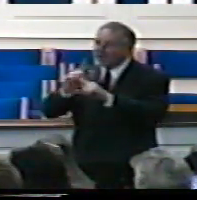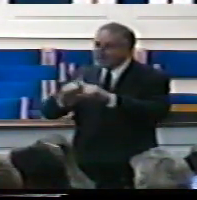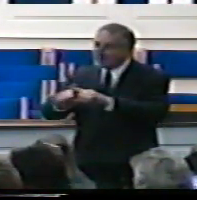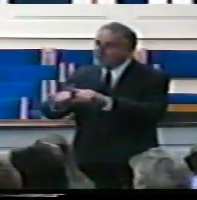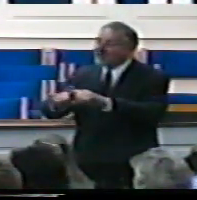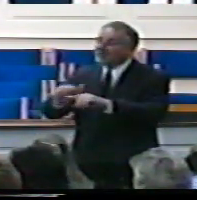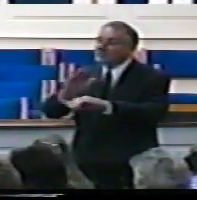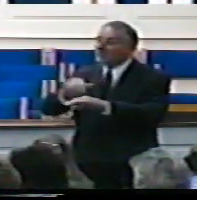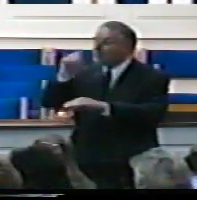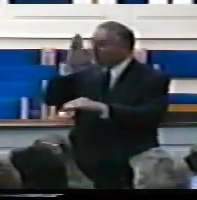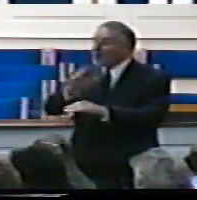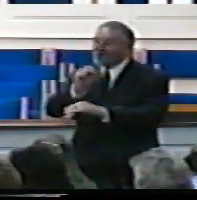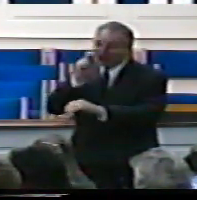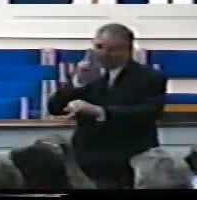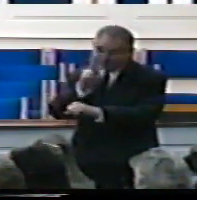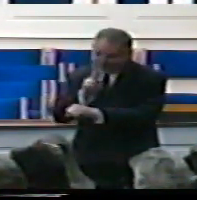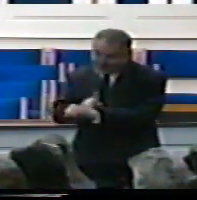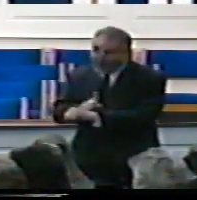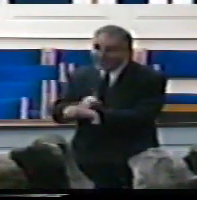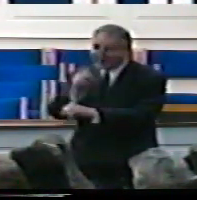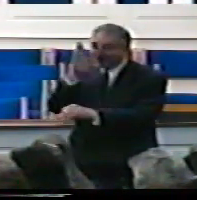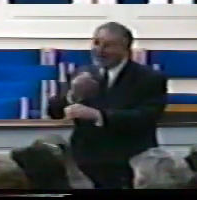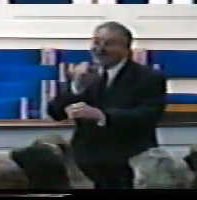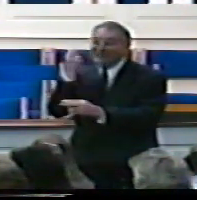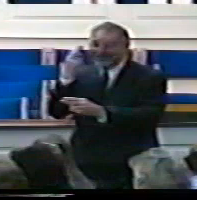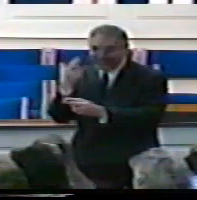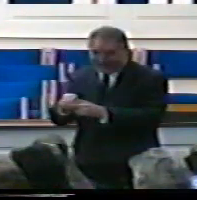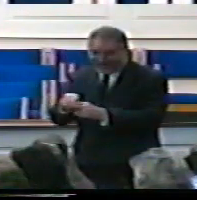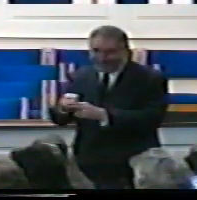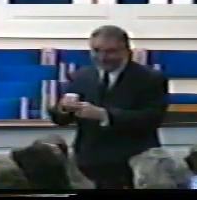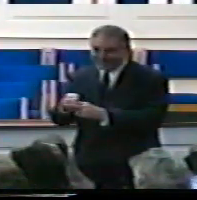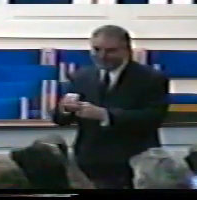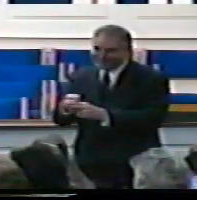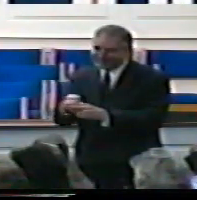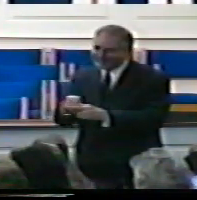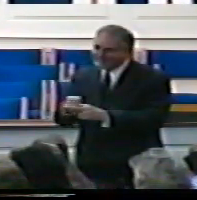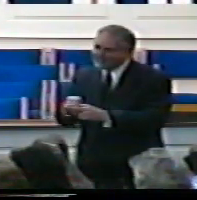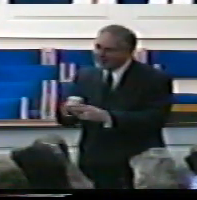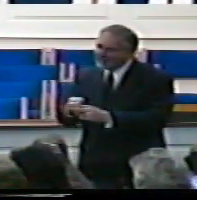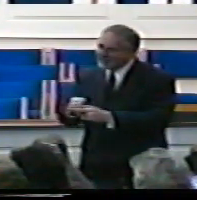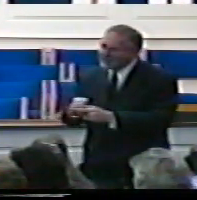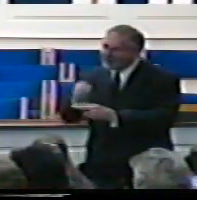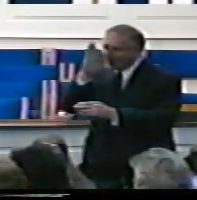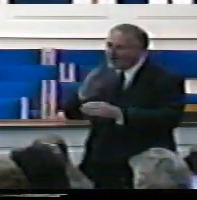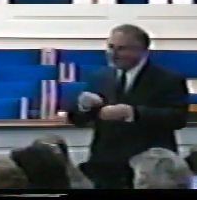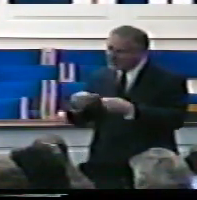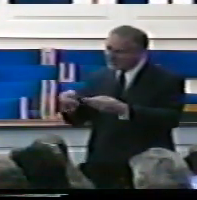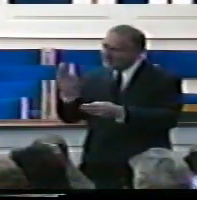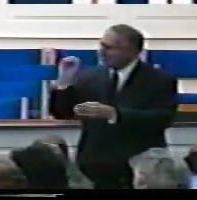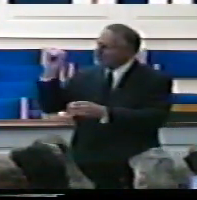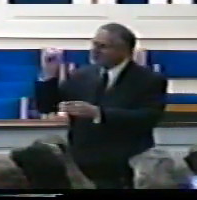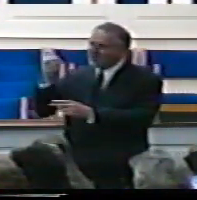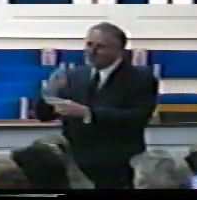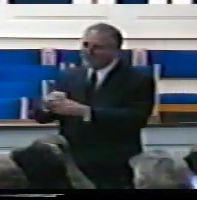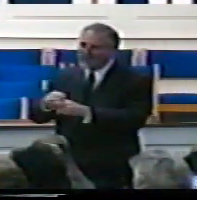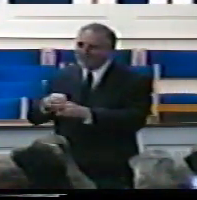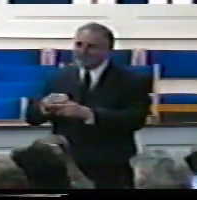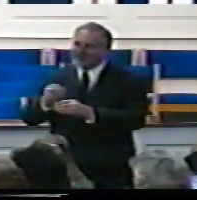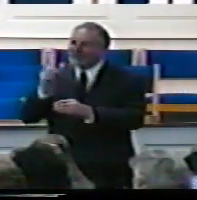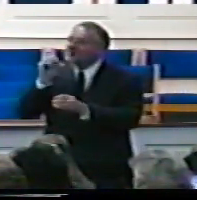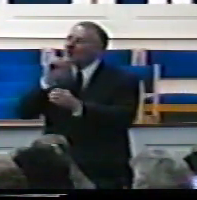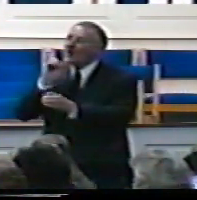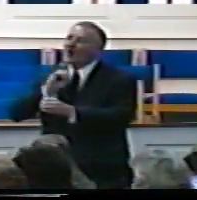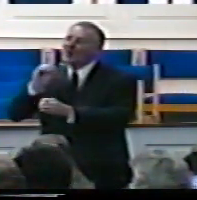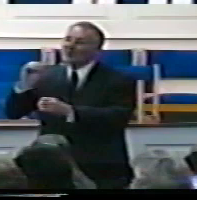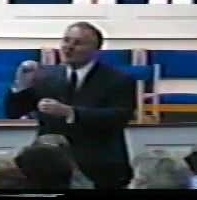Amen? My home in heaven doesn't depend upon my baptism. It's not in baptism. He did it by his name. Amen? And